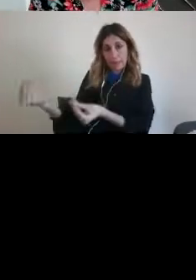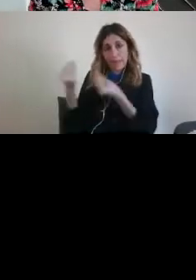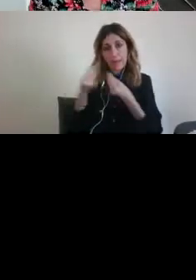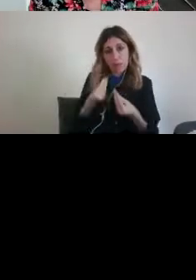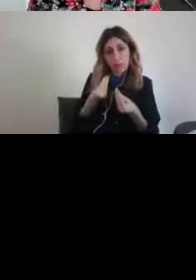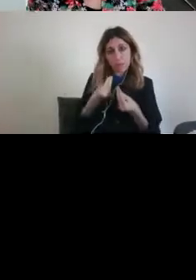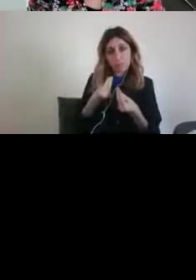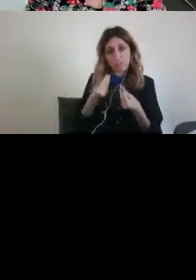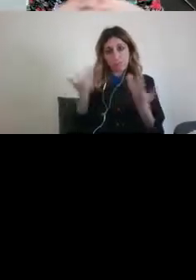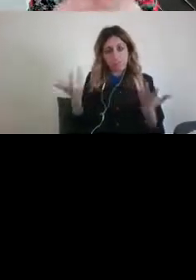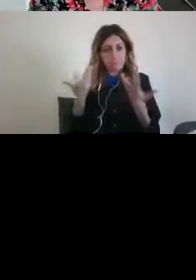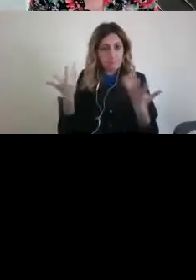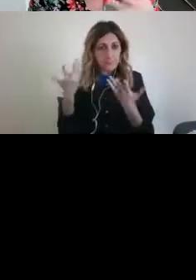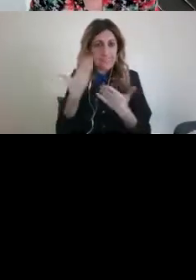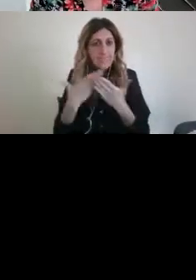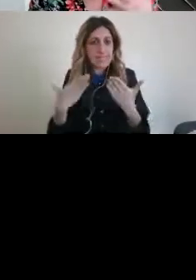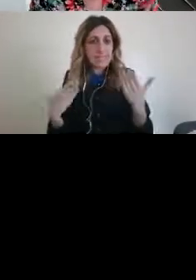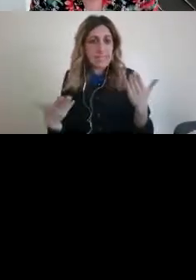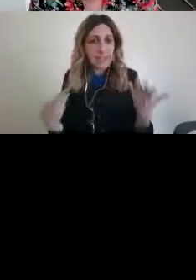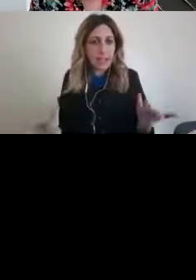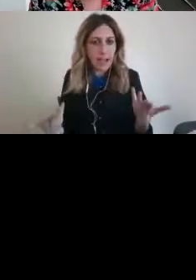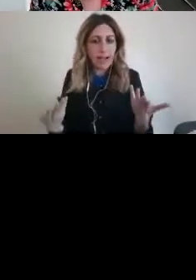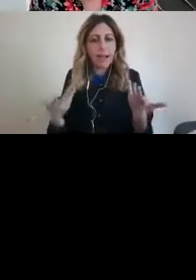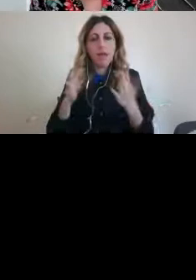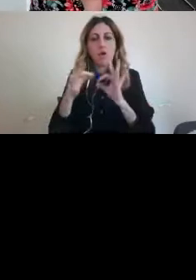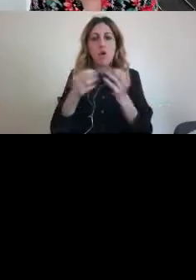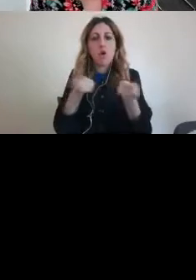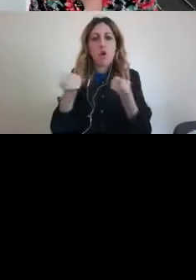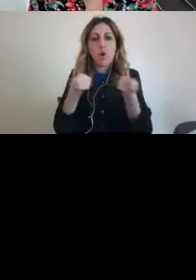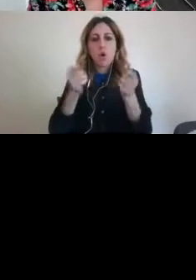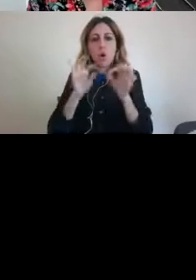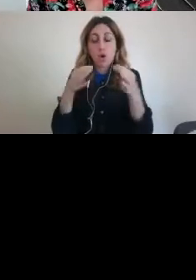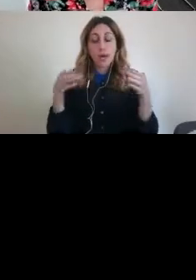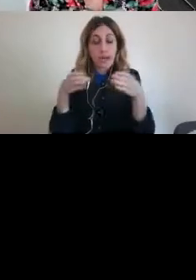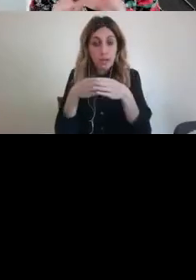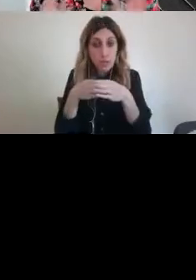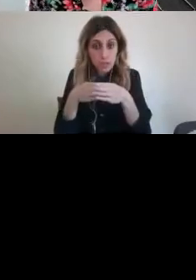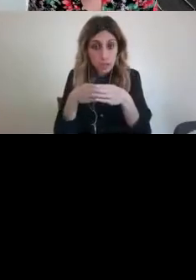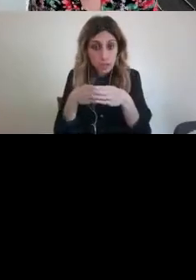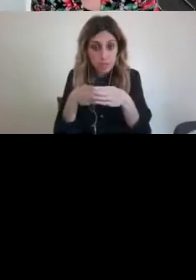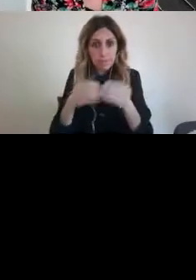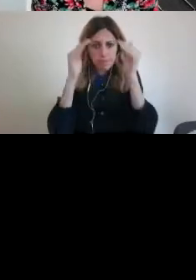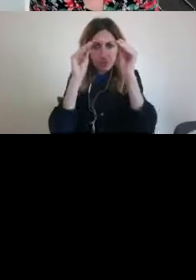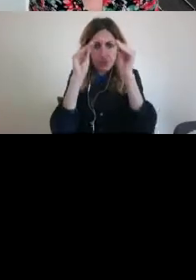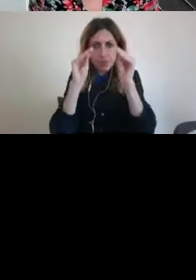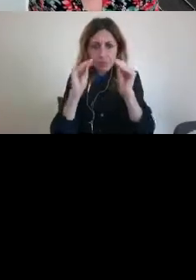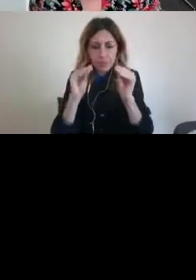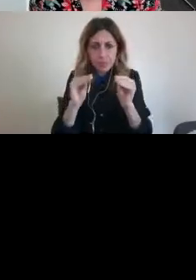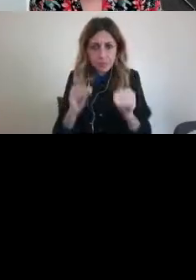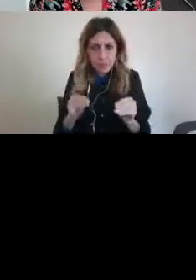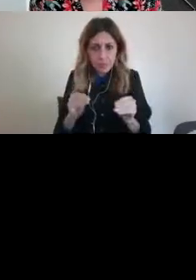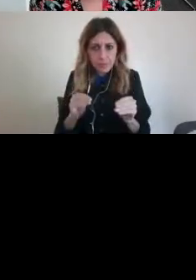organization, and then our tool will provide the necessary schema output that search engines need. So we'll automatically generate the